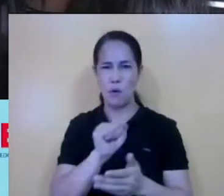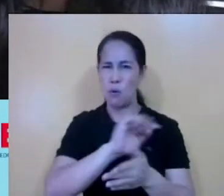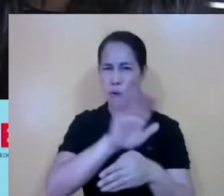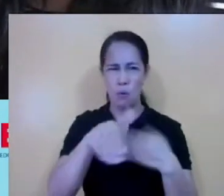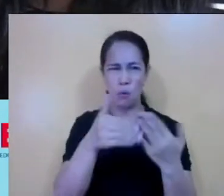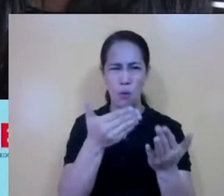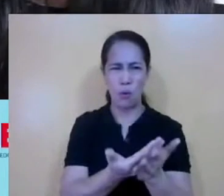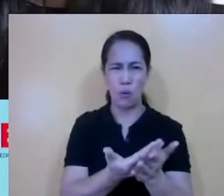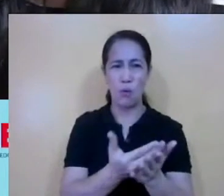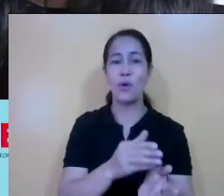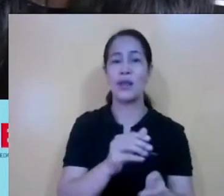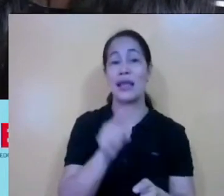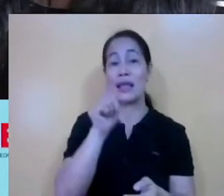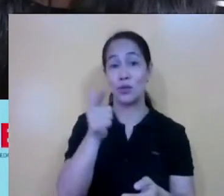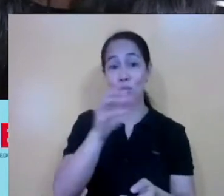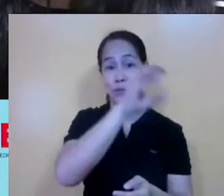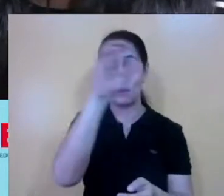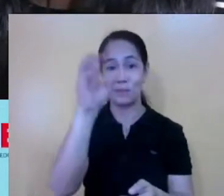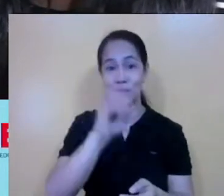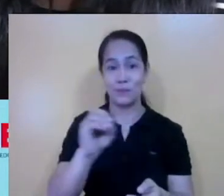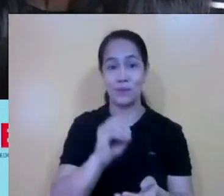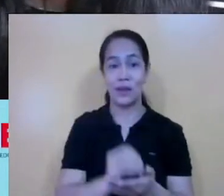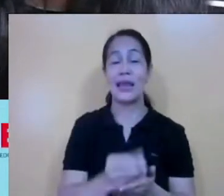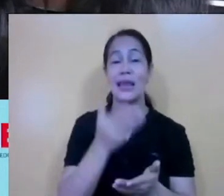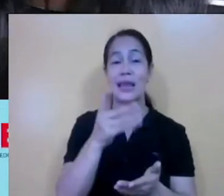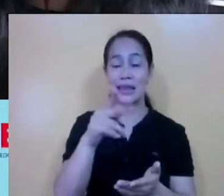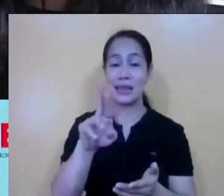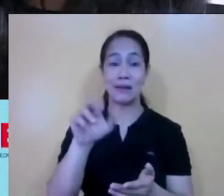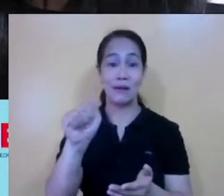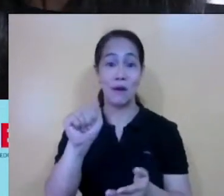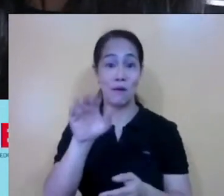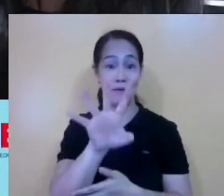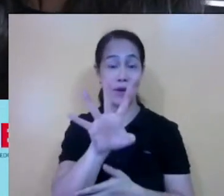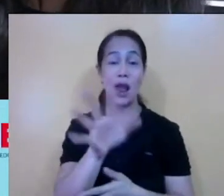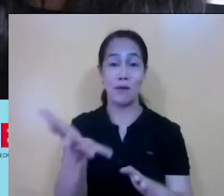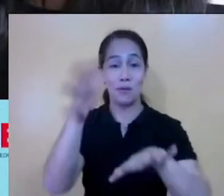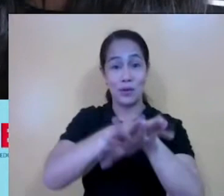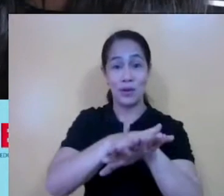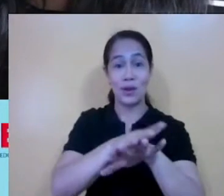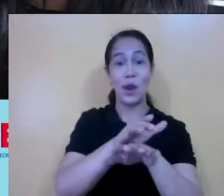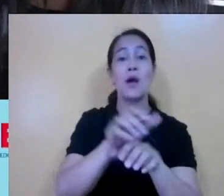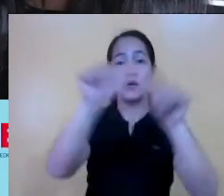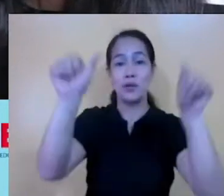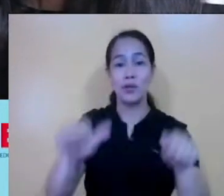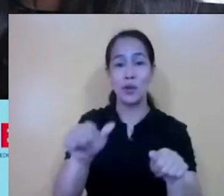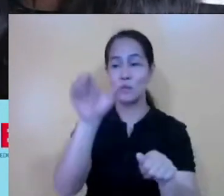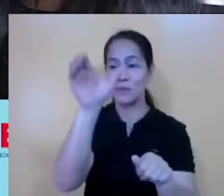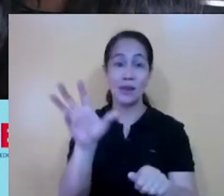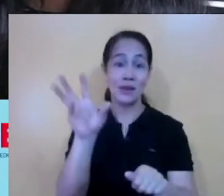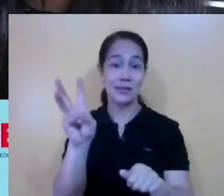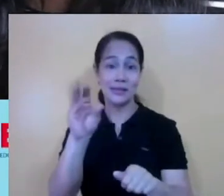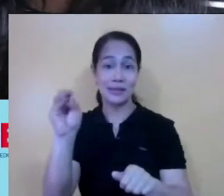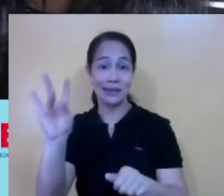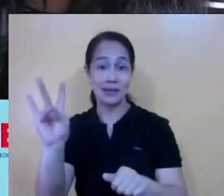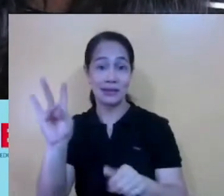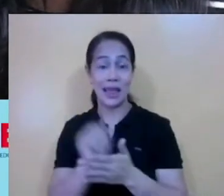to 20%. And then your KRA4, a combination of domain 6 and 7, that is 30%.